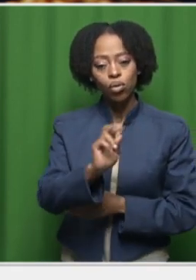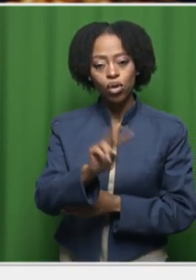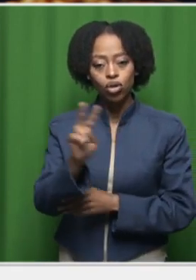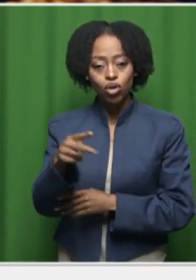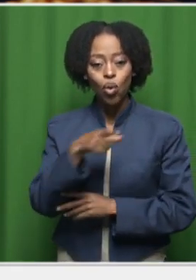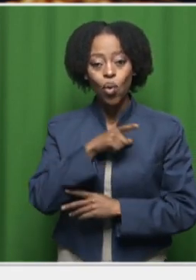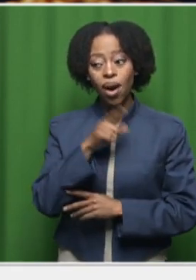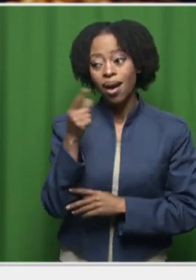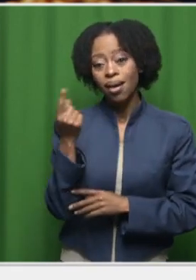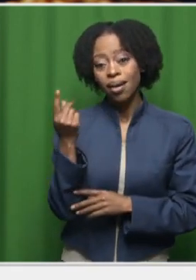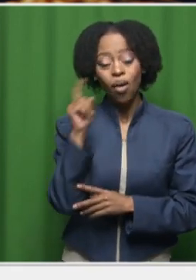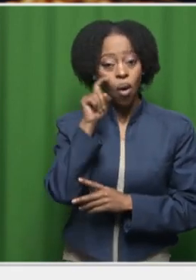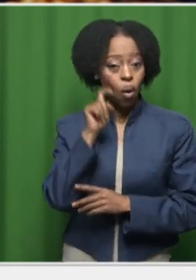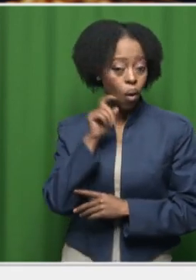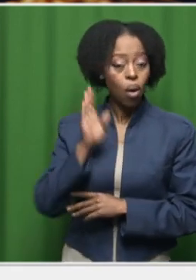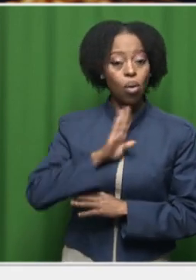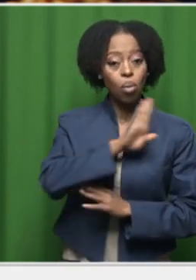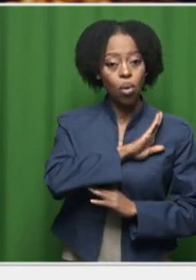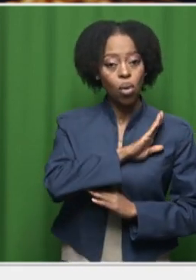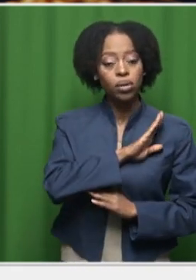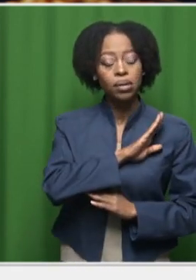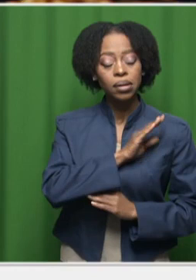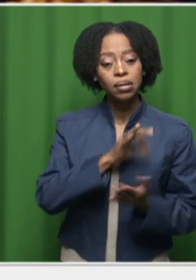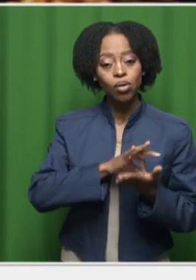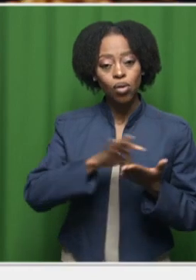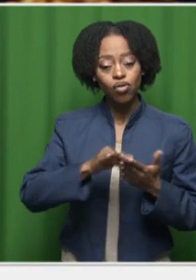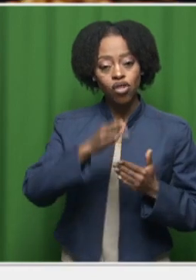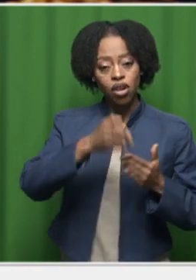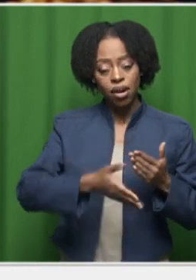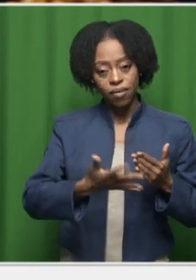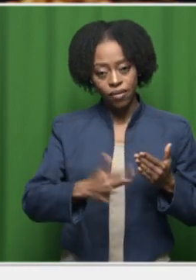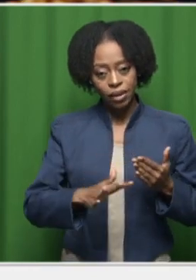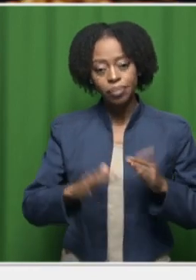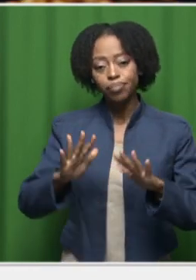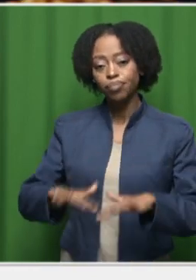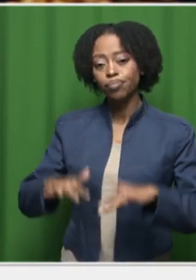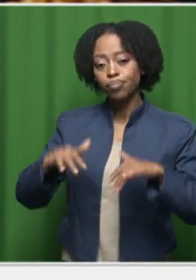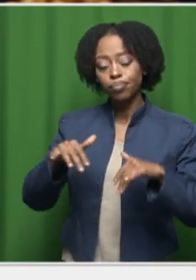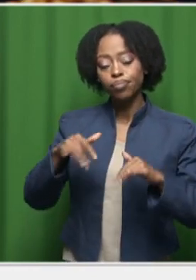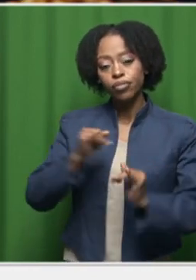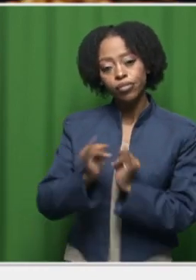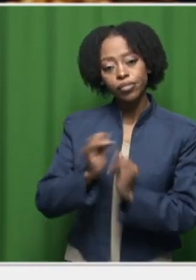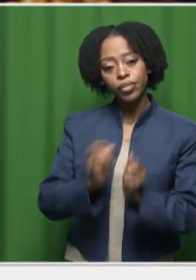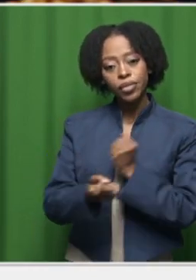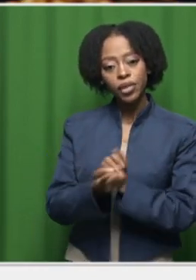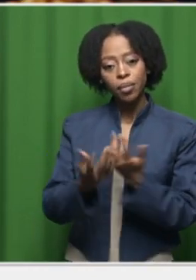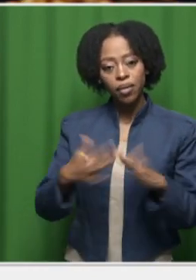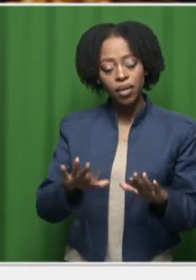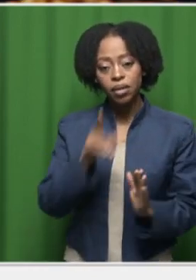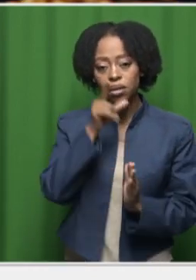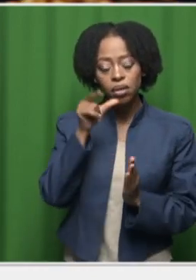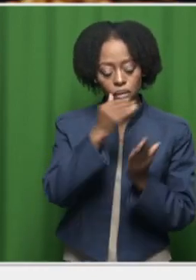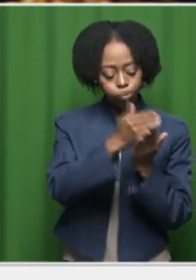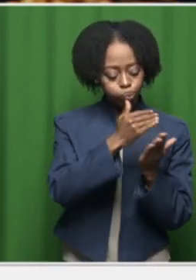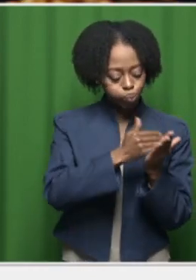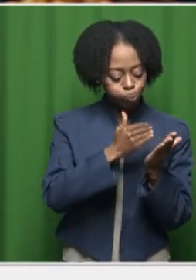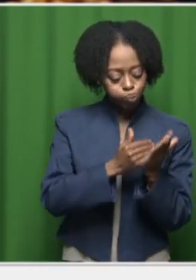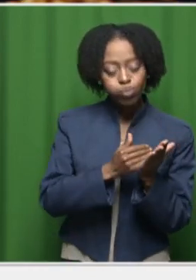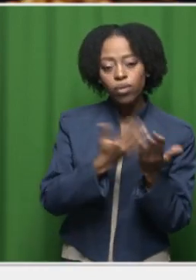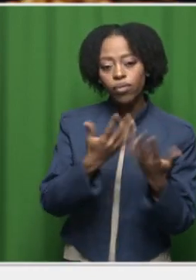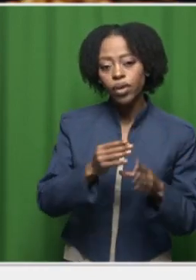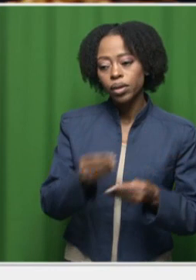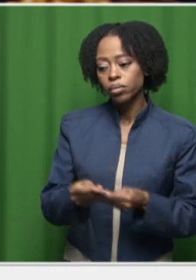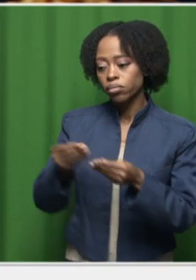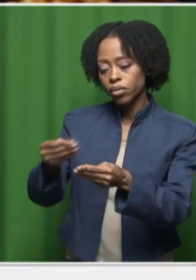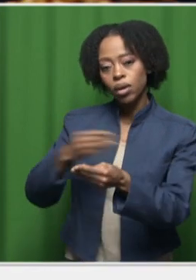previous board's 5-year tenure expired. Parliament subsequently held interviews and sent the recommended names to the President, and the